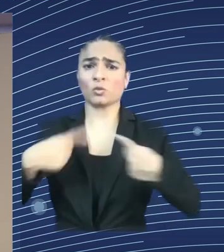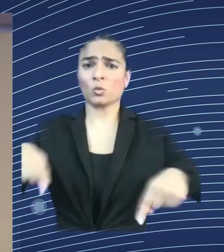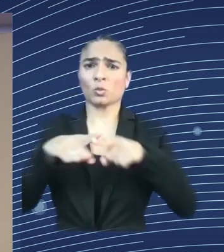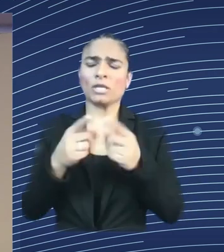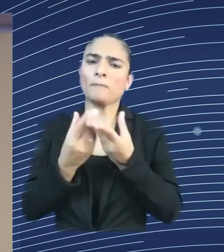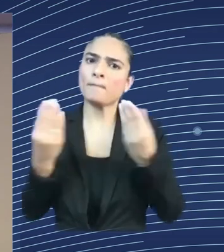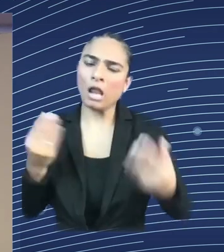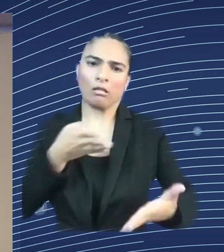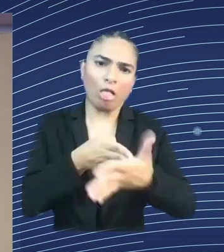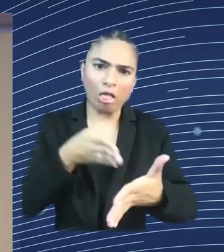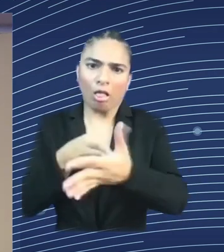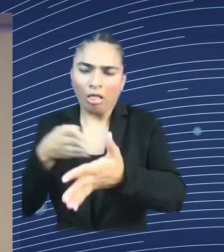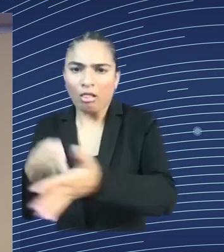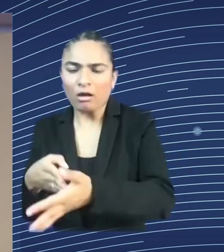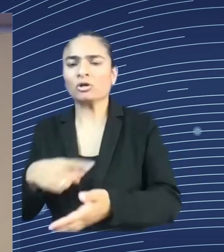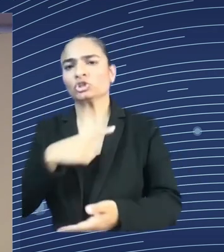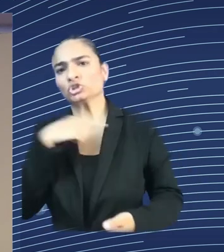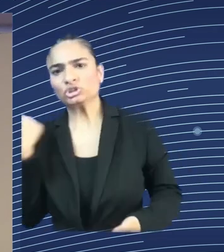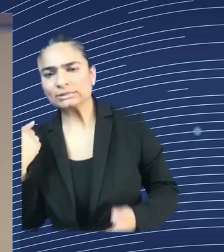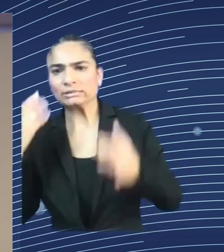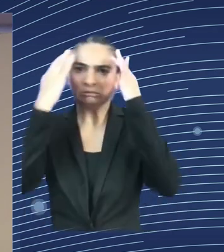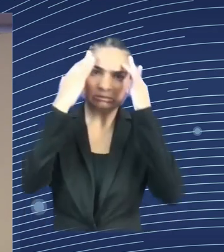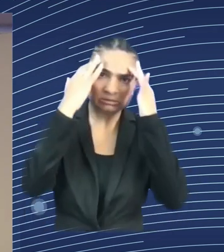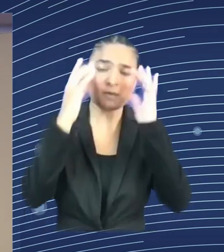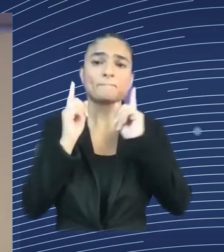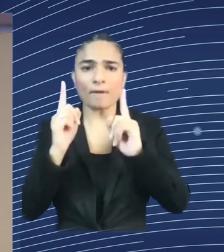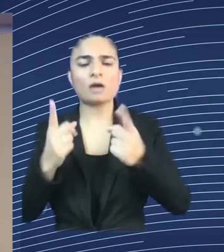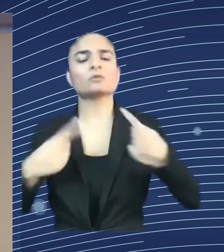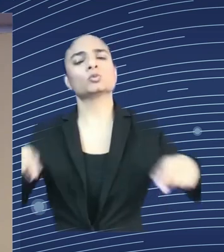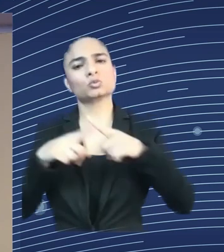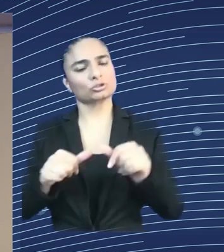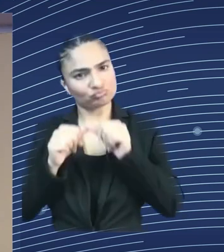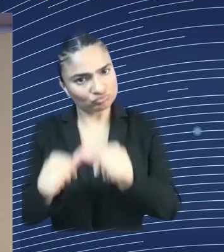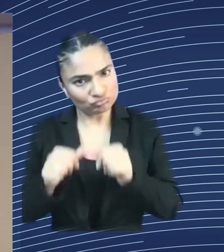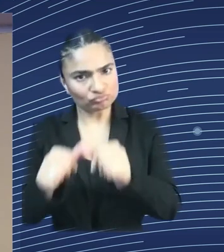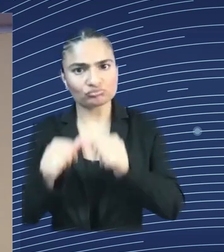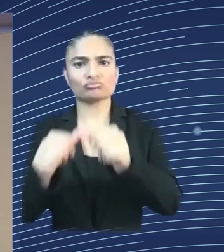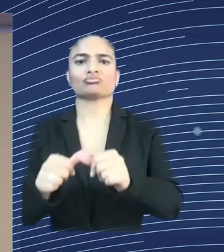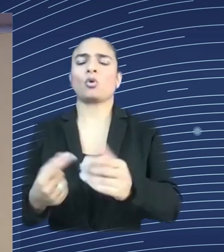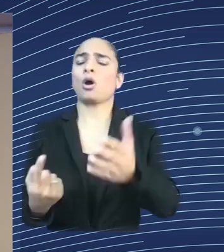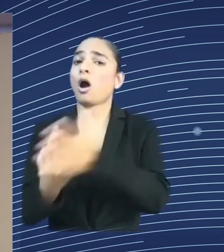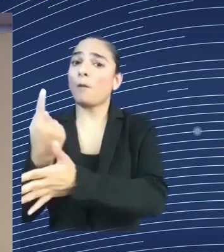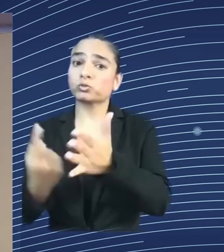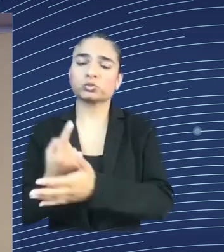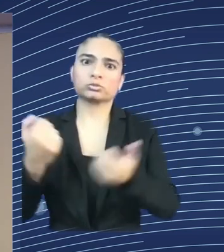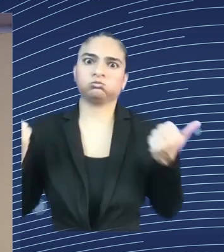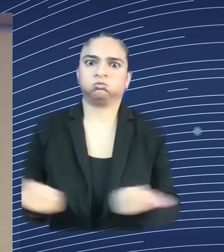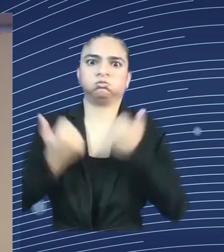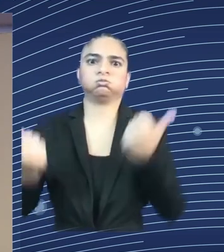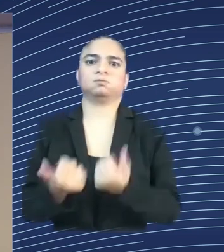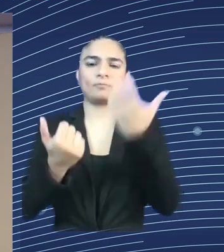there are quite a lot of opportunities. And we see the added value. We try to have an